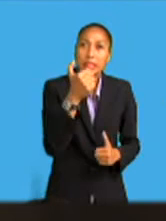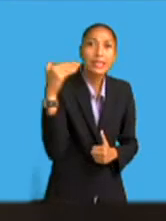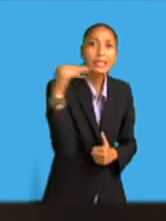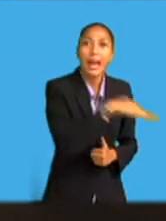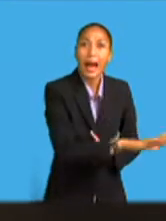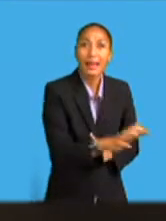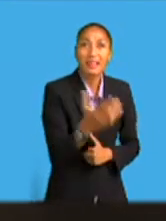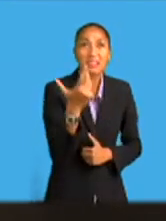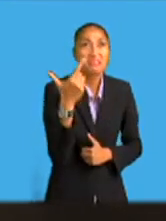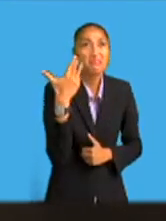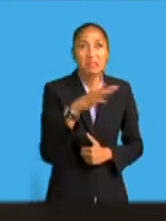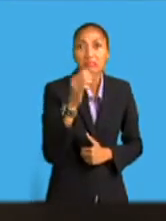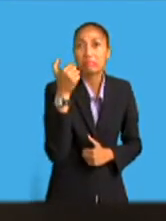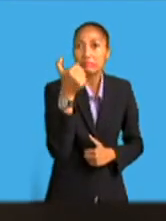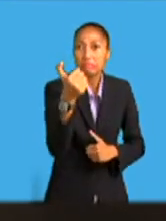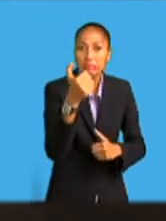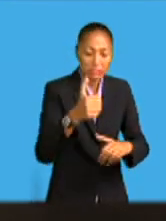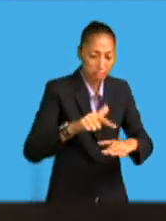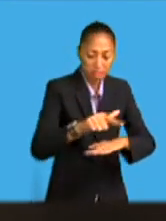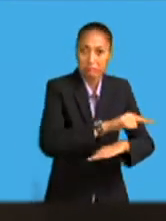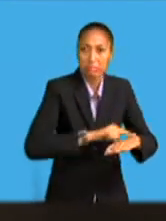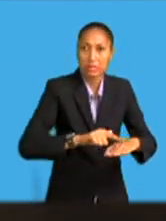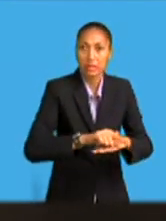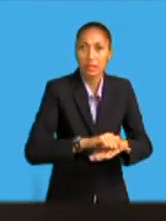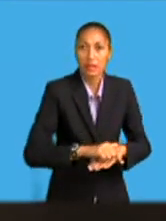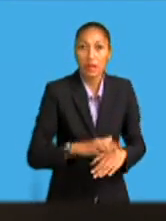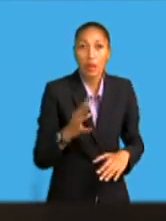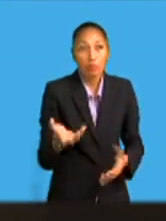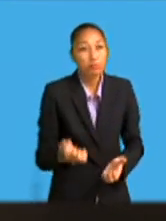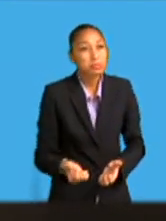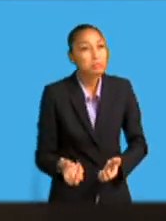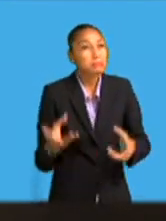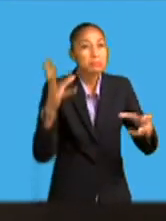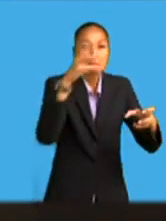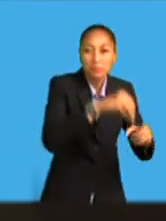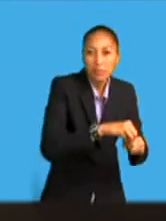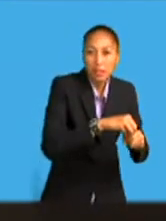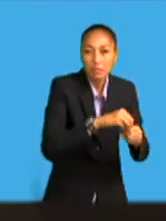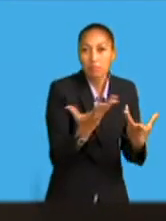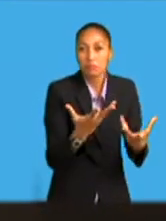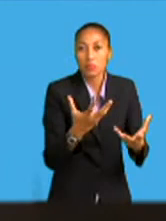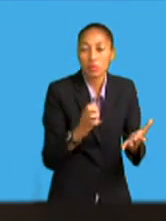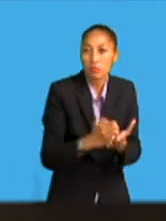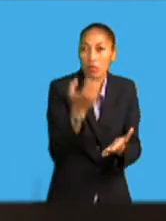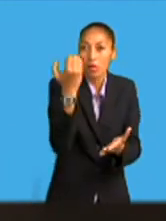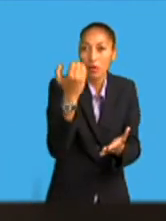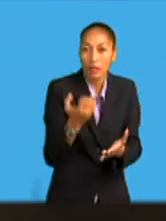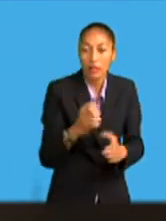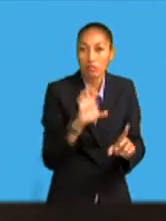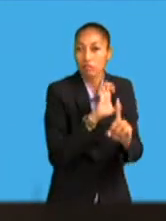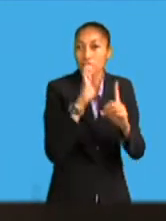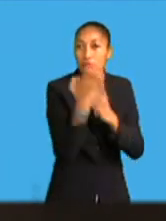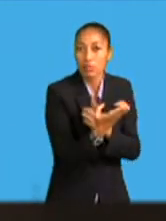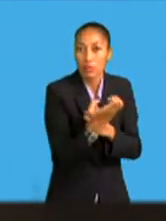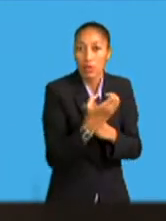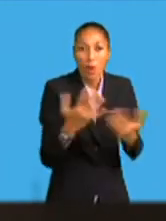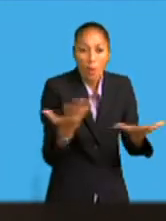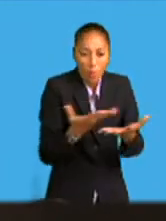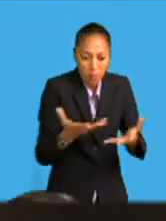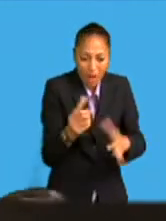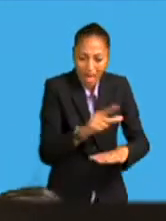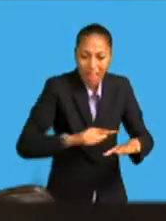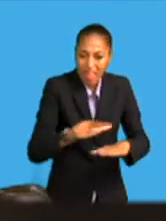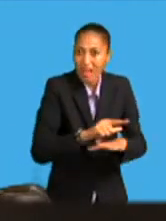696 hectares, which will contribute to both economic and ecosystem benefits from degraded areas which would